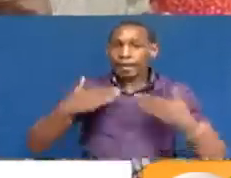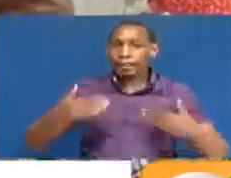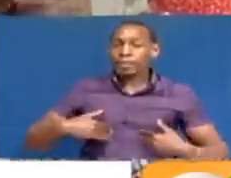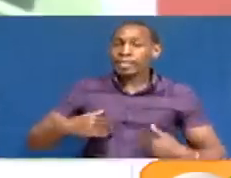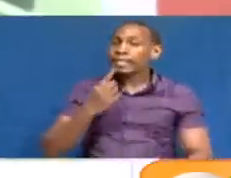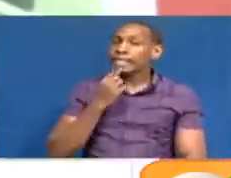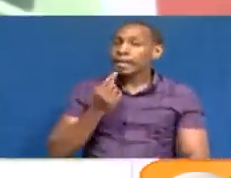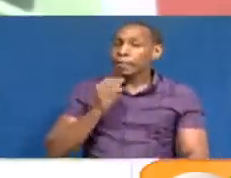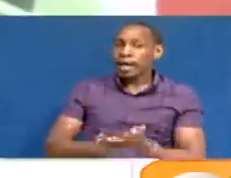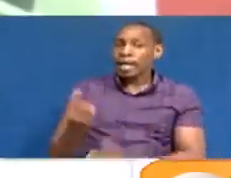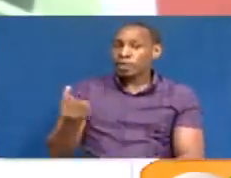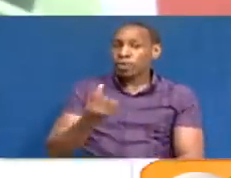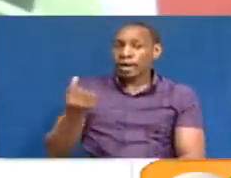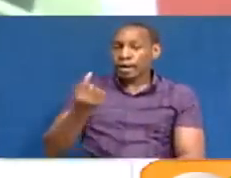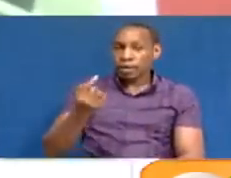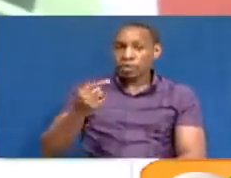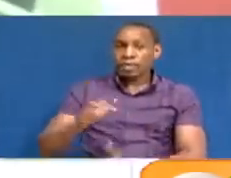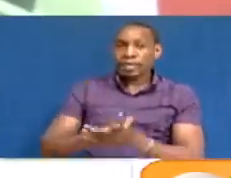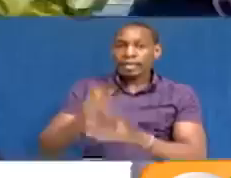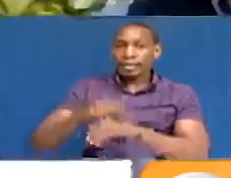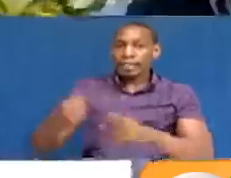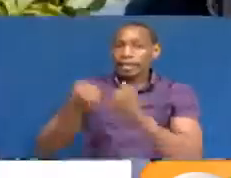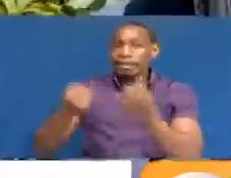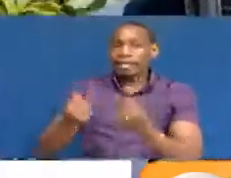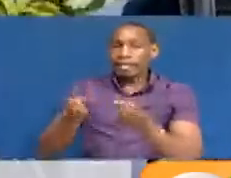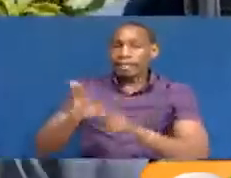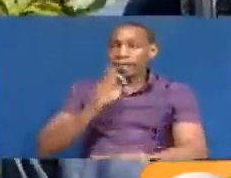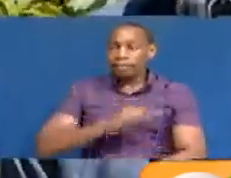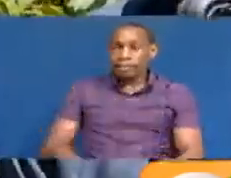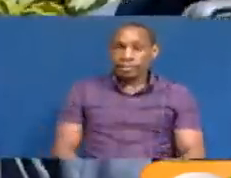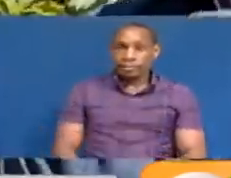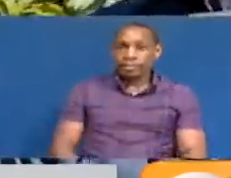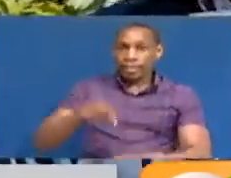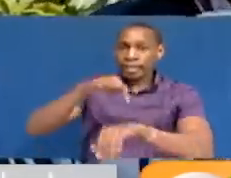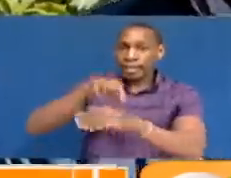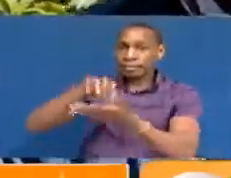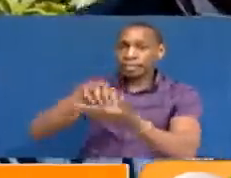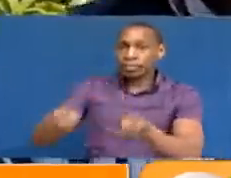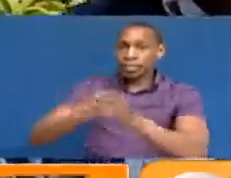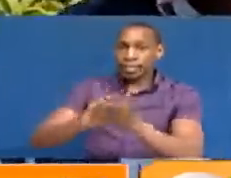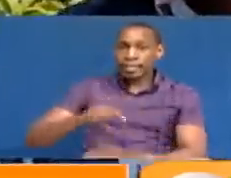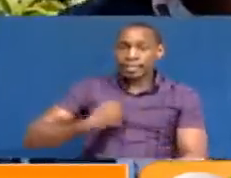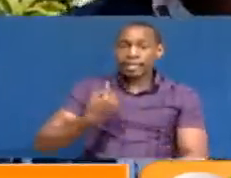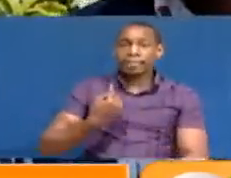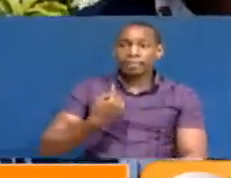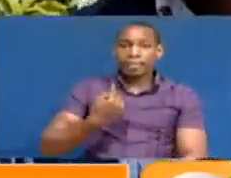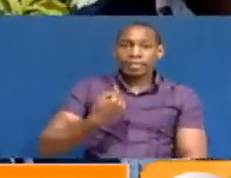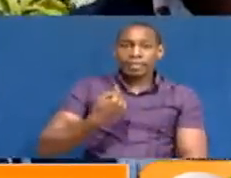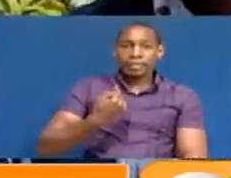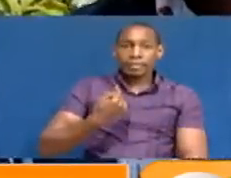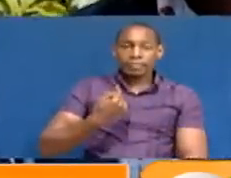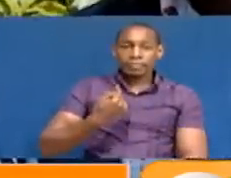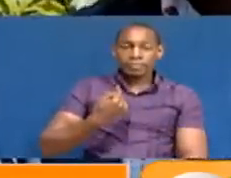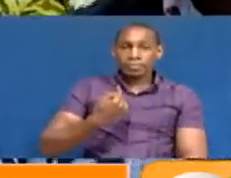young man who was alone at home at the time of the incident. When the incident happened, I and my father were